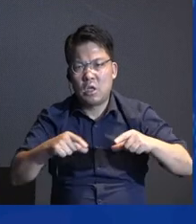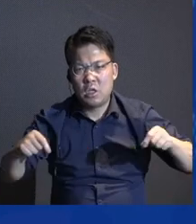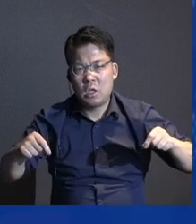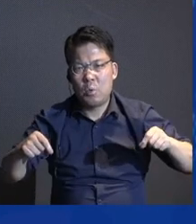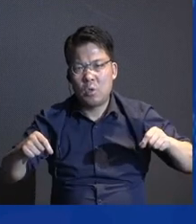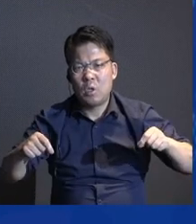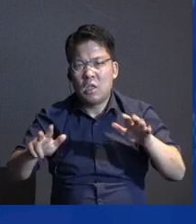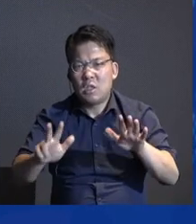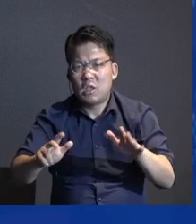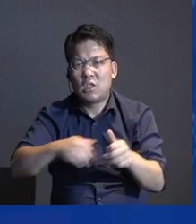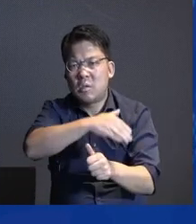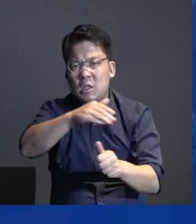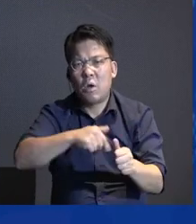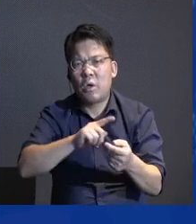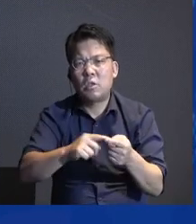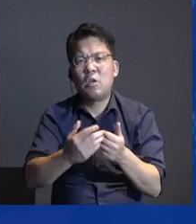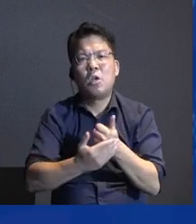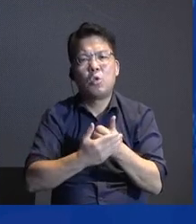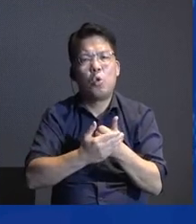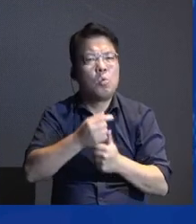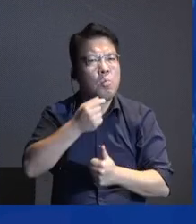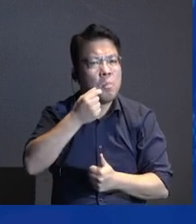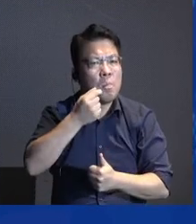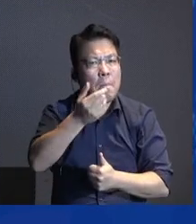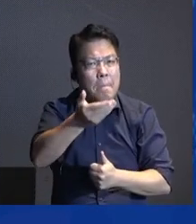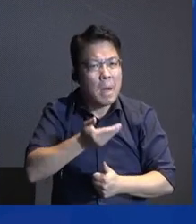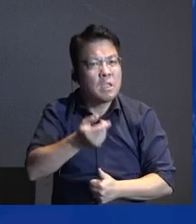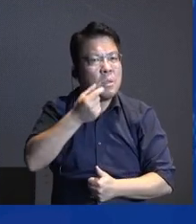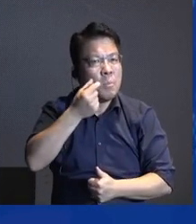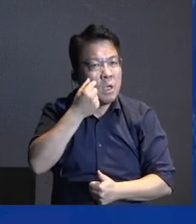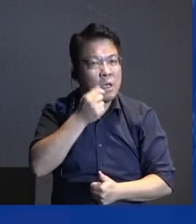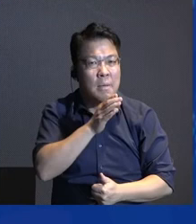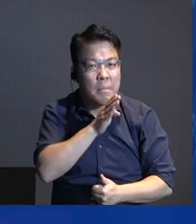that the national system alone is not enough.